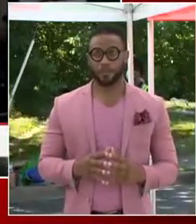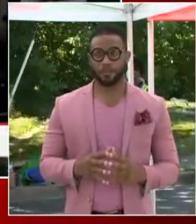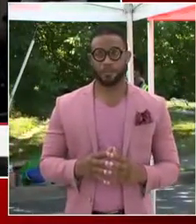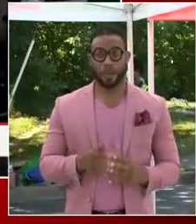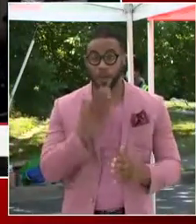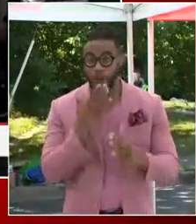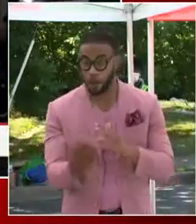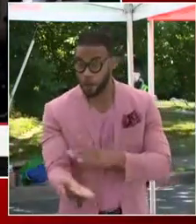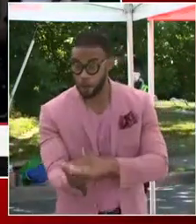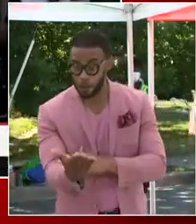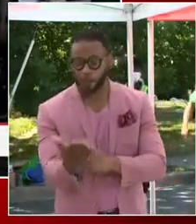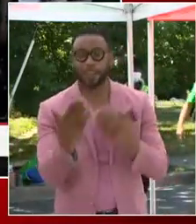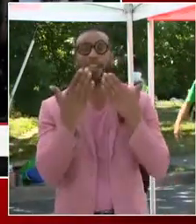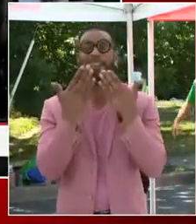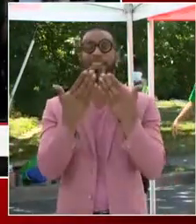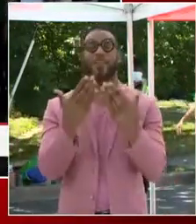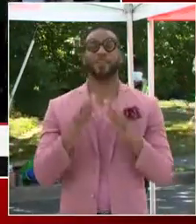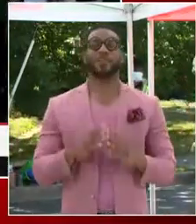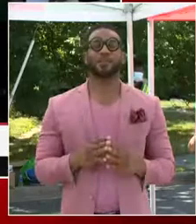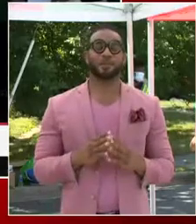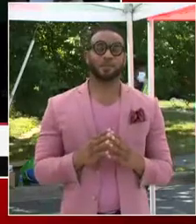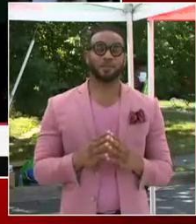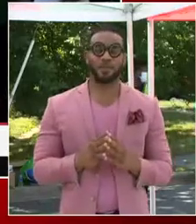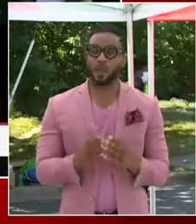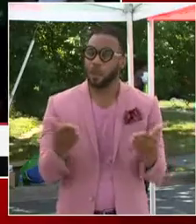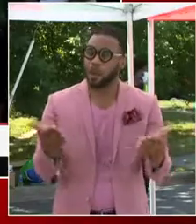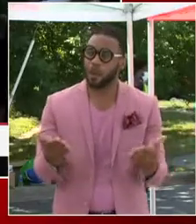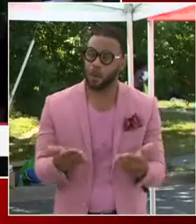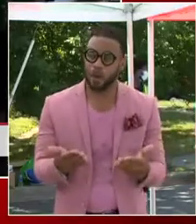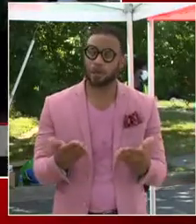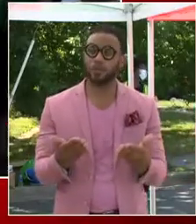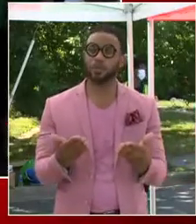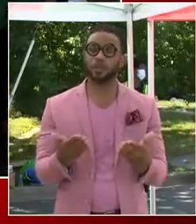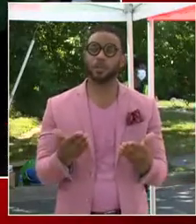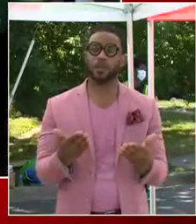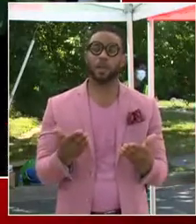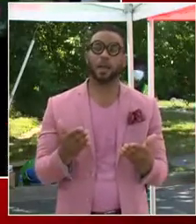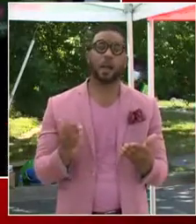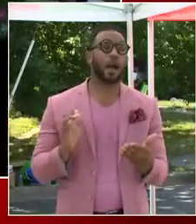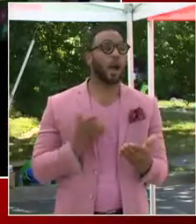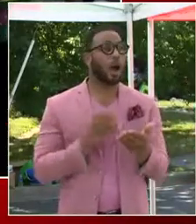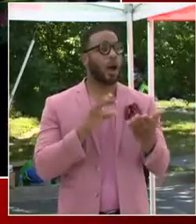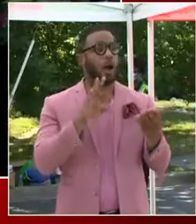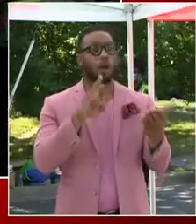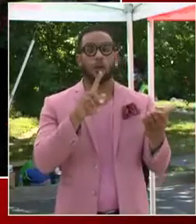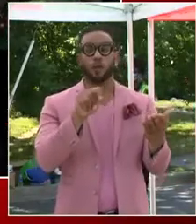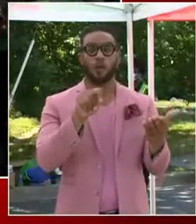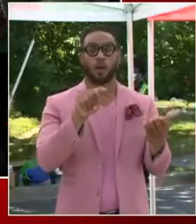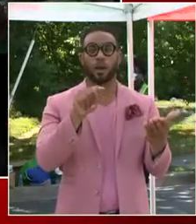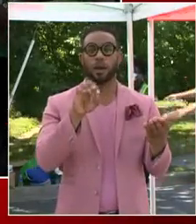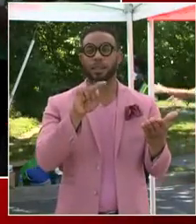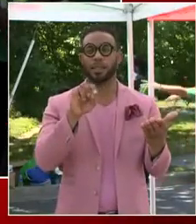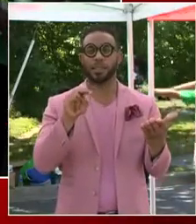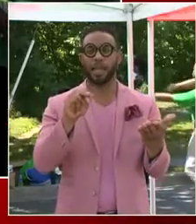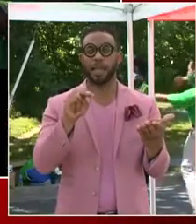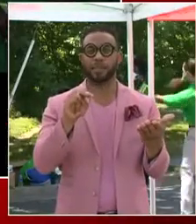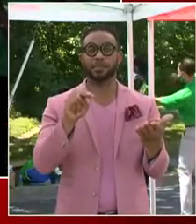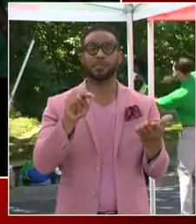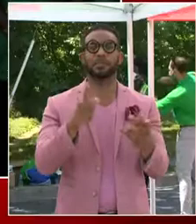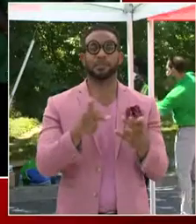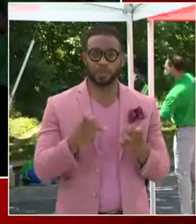Good morning, and thank you. Welcome to our Fort Totten site. And I would just like to say